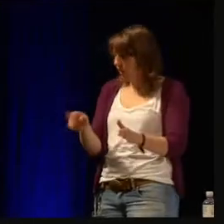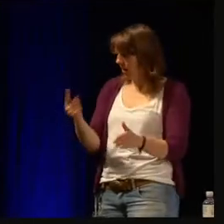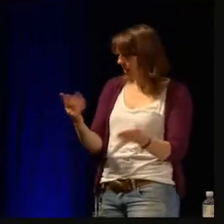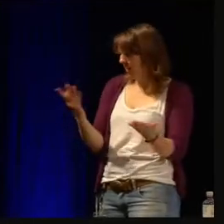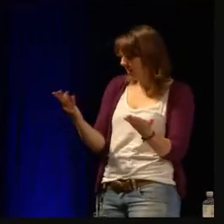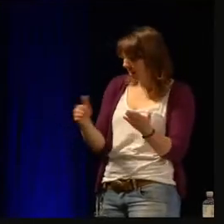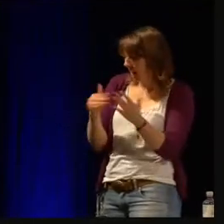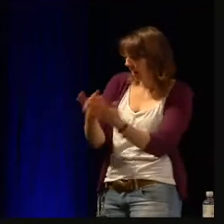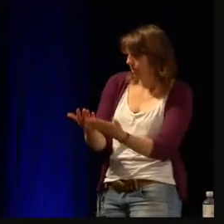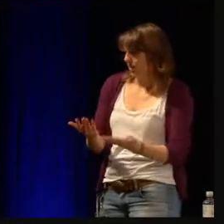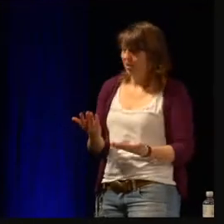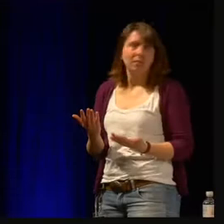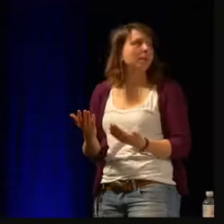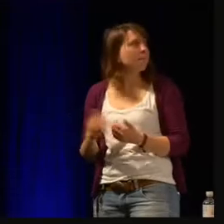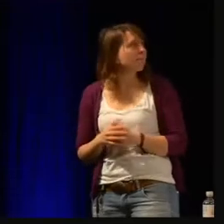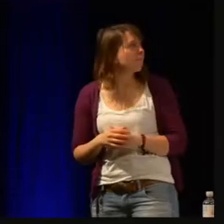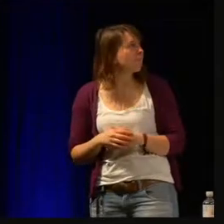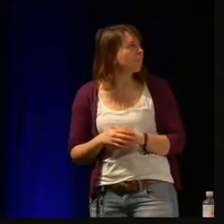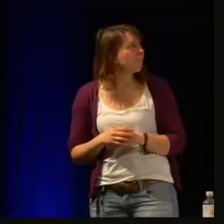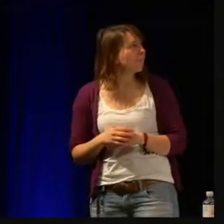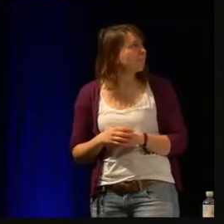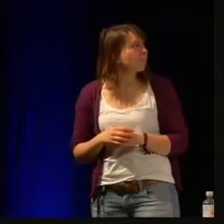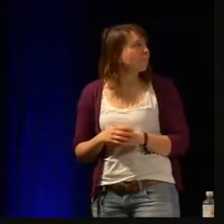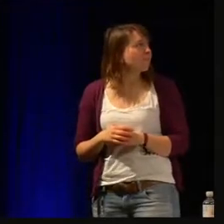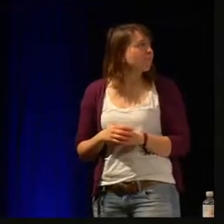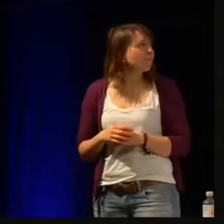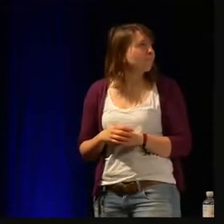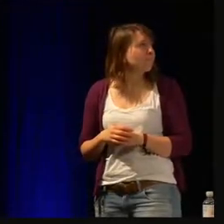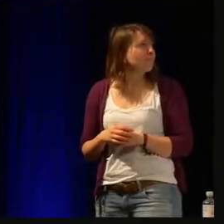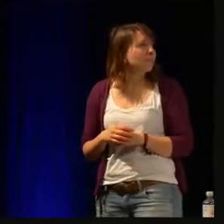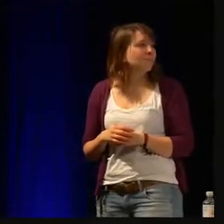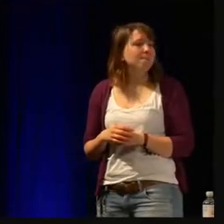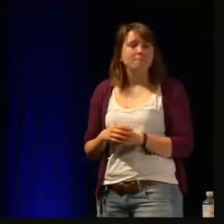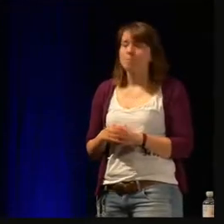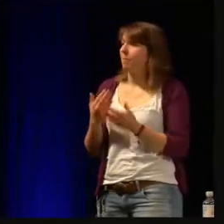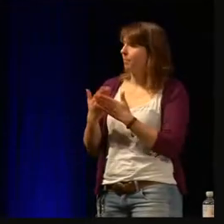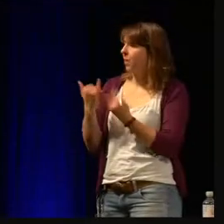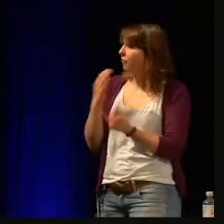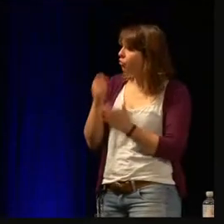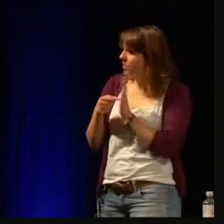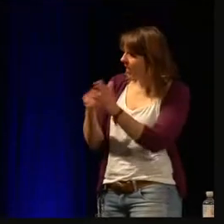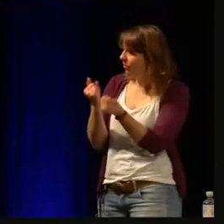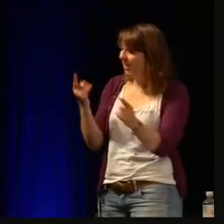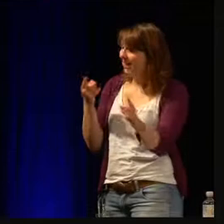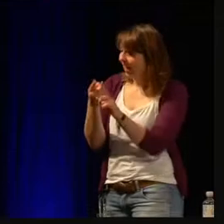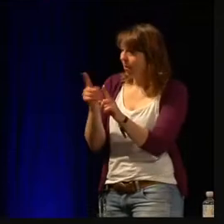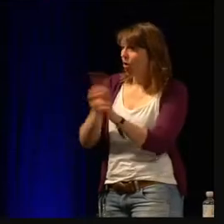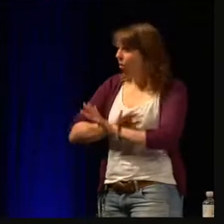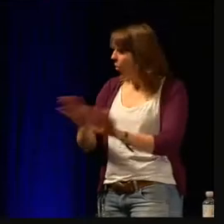a translation service like this? Okay, our next example using Facebook shows